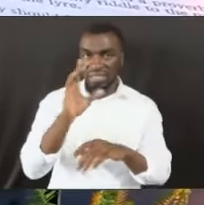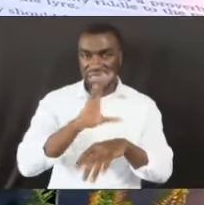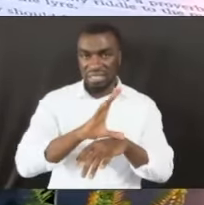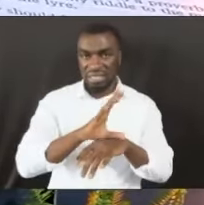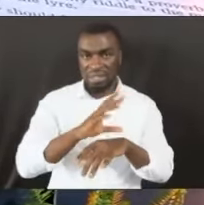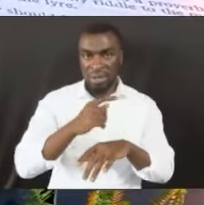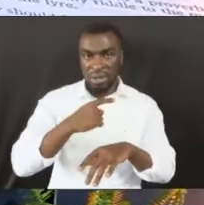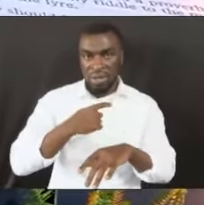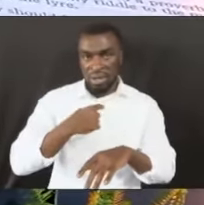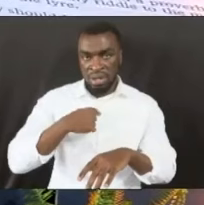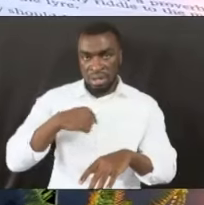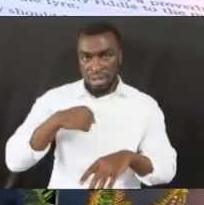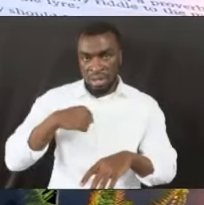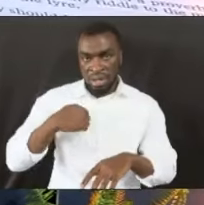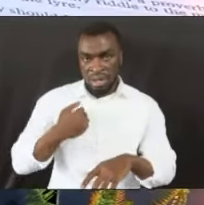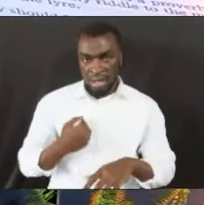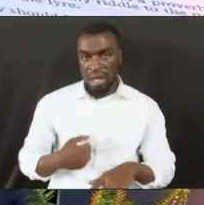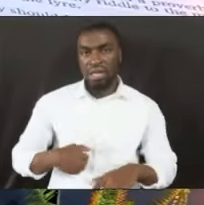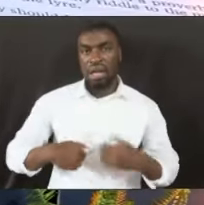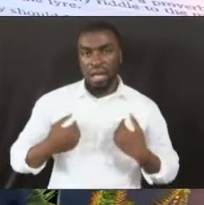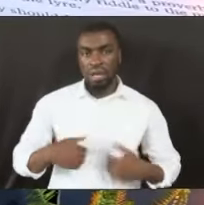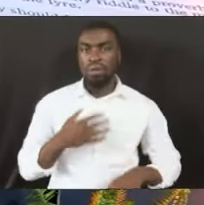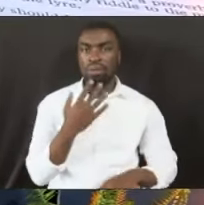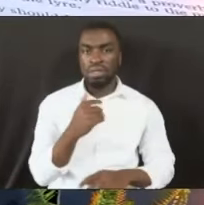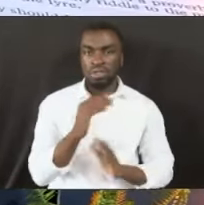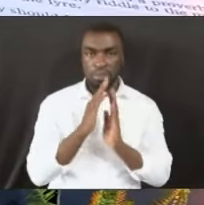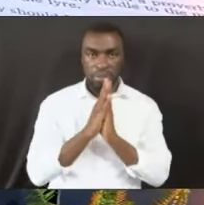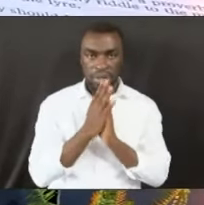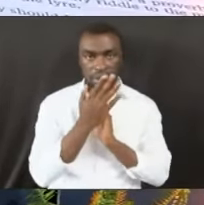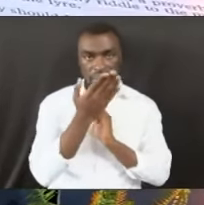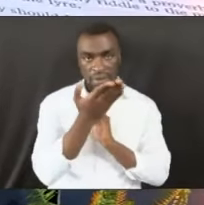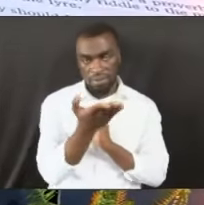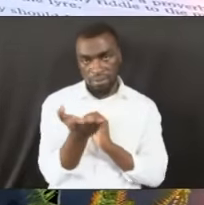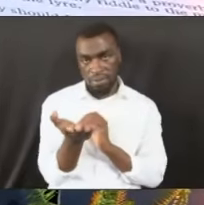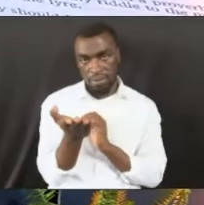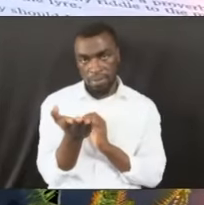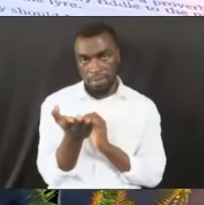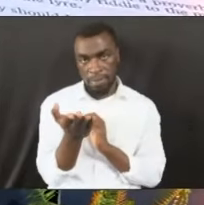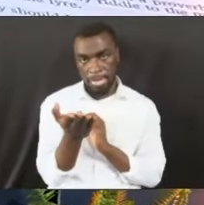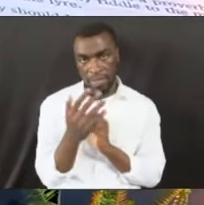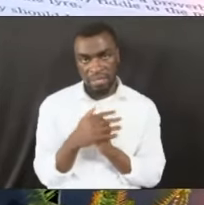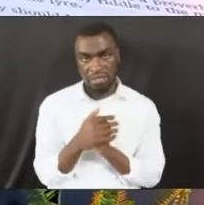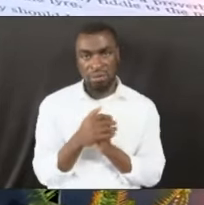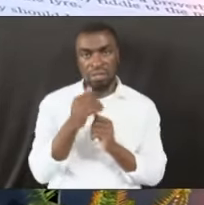you, you raise up your hand. I will pray for you as we do the closing song.